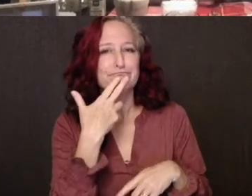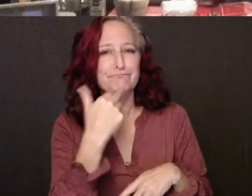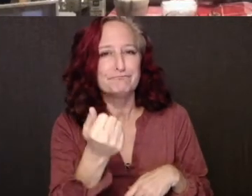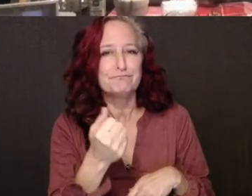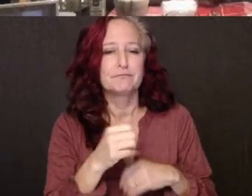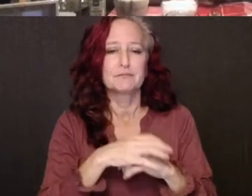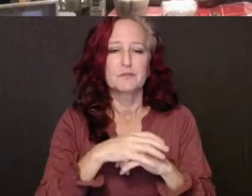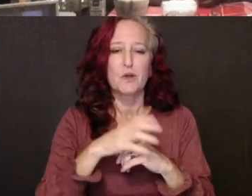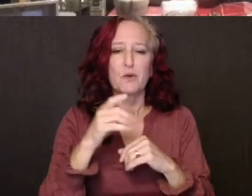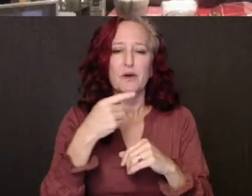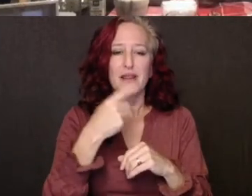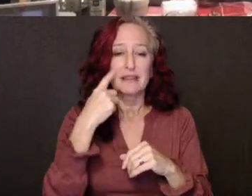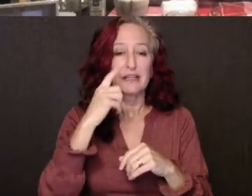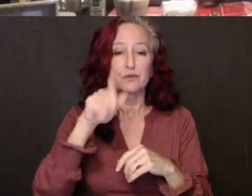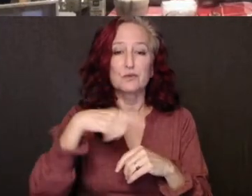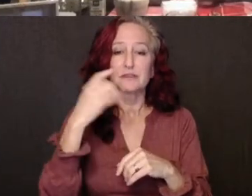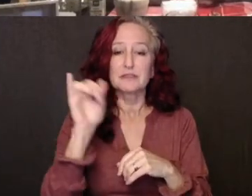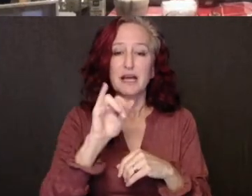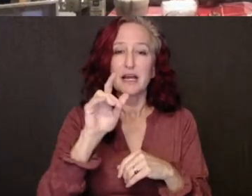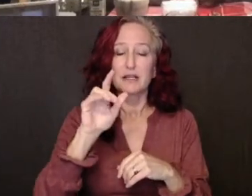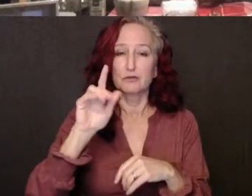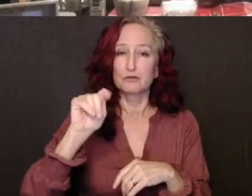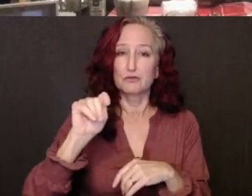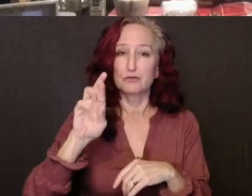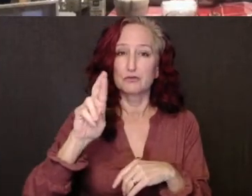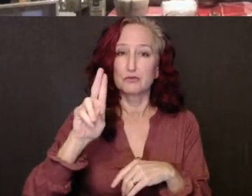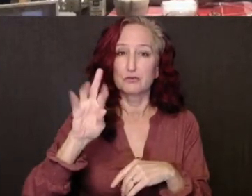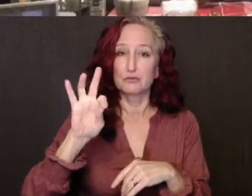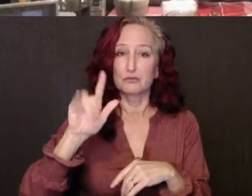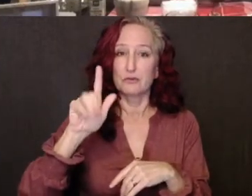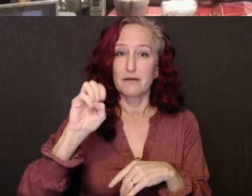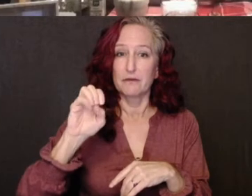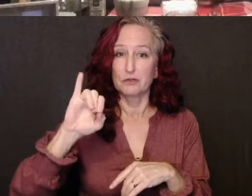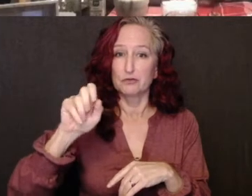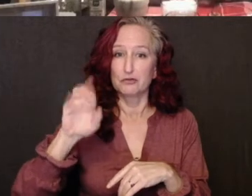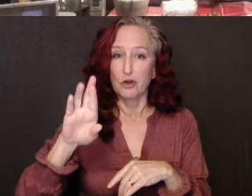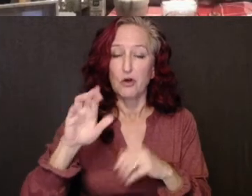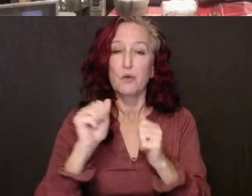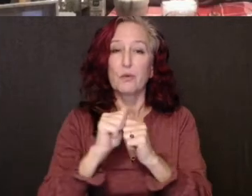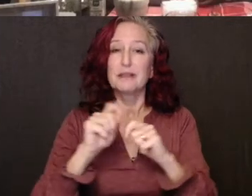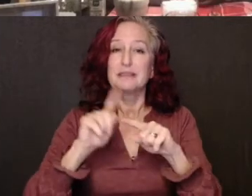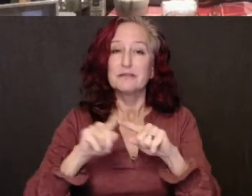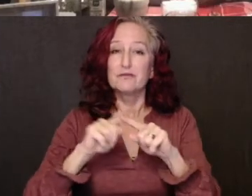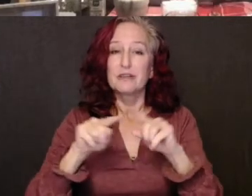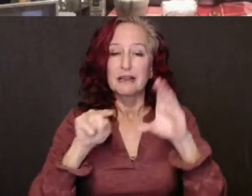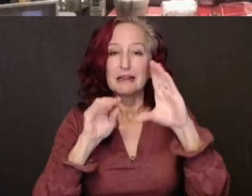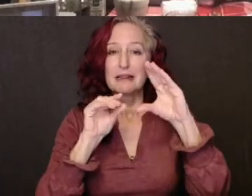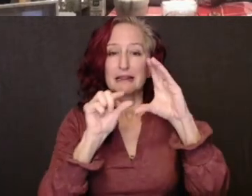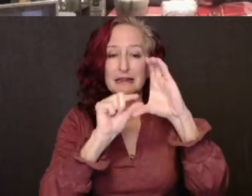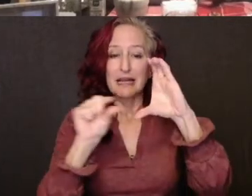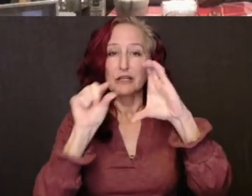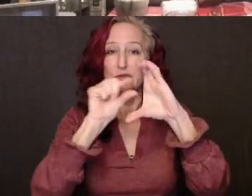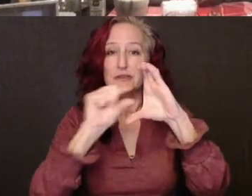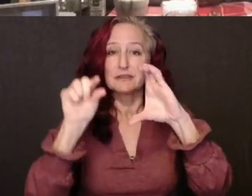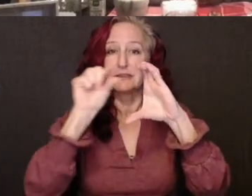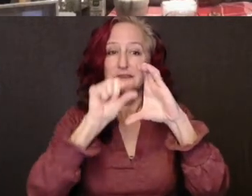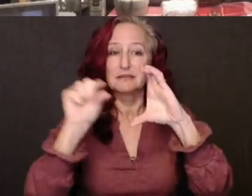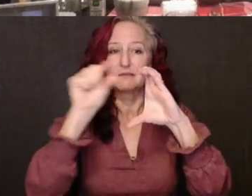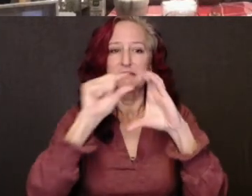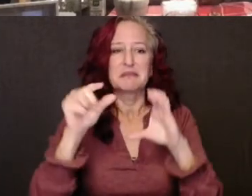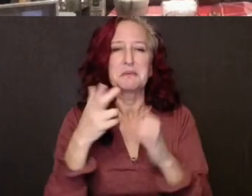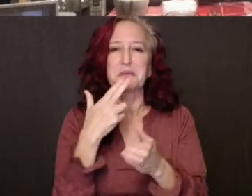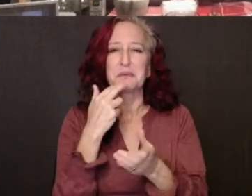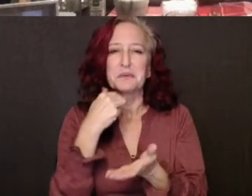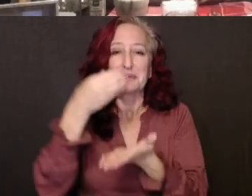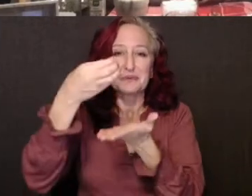the classic Indian sweet flavors. So we use a lot of cardamom, we use a lot of cloves, we use pistachio. I really wanted to bring those elements in,